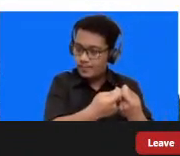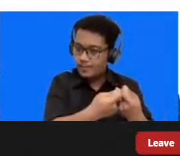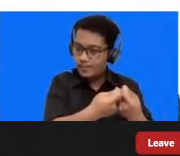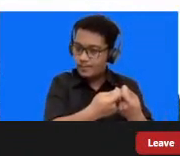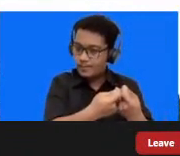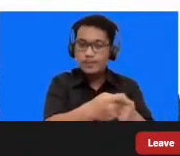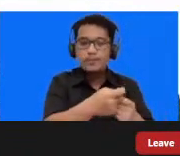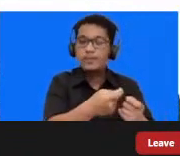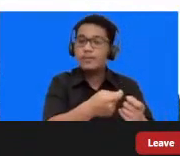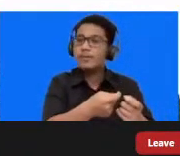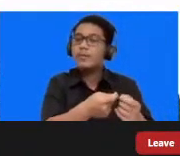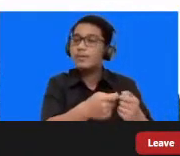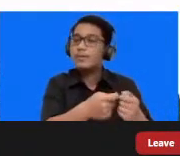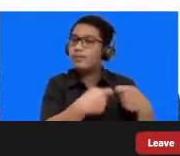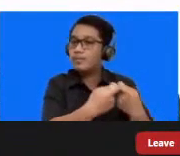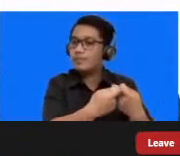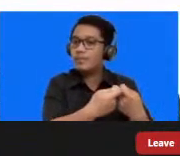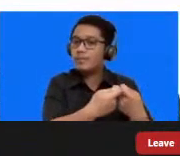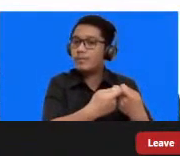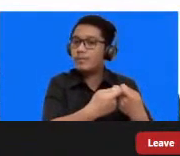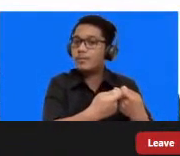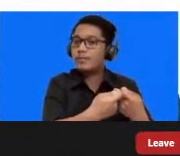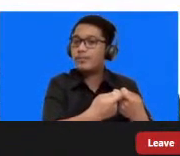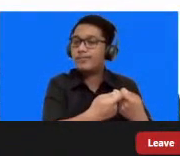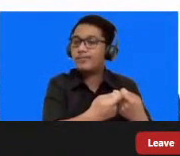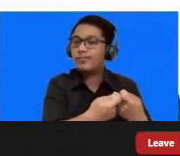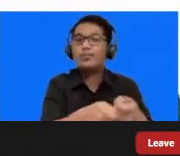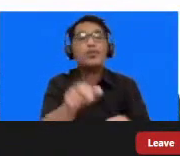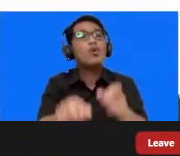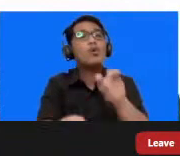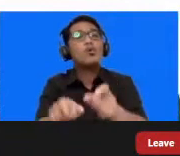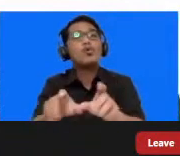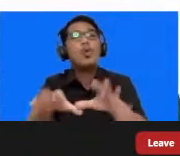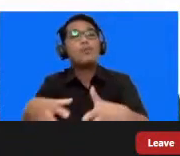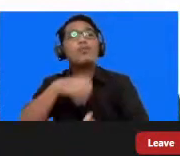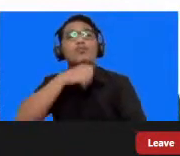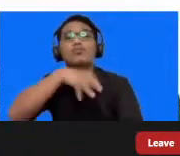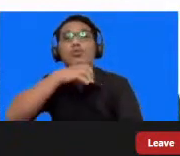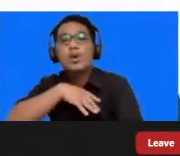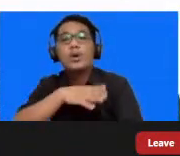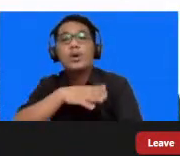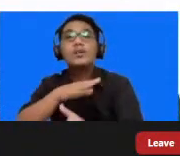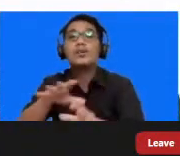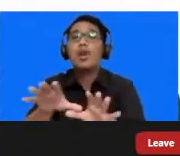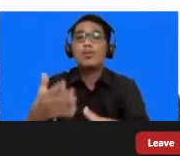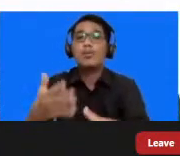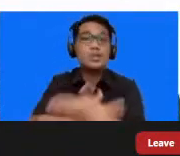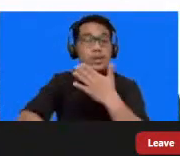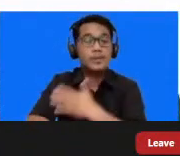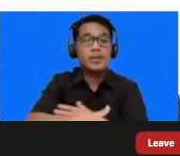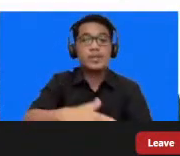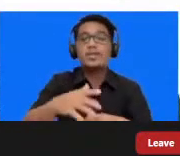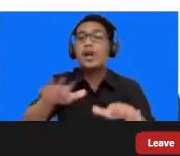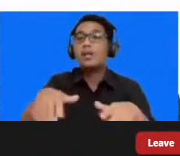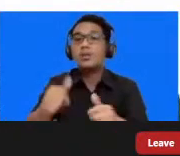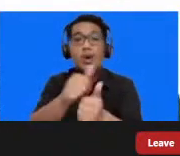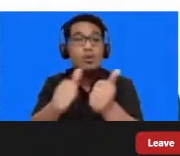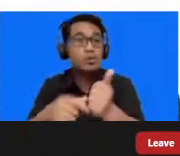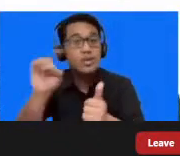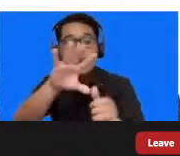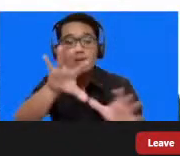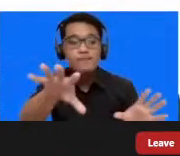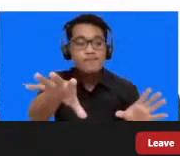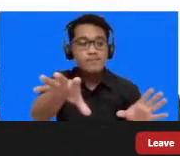older person with disability along with other members. So it is mandatory for each and every